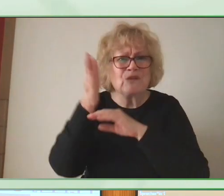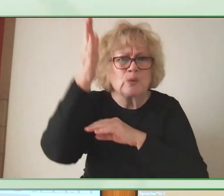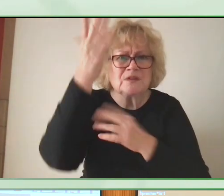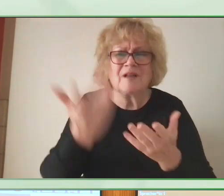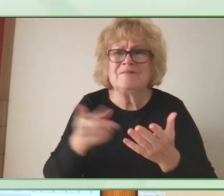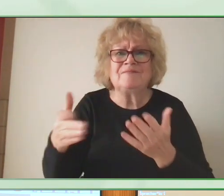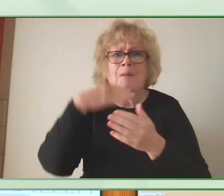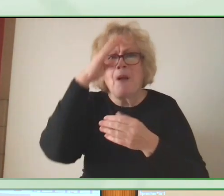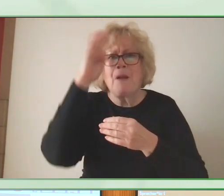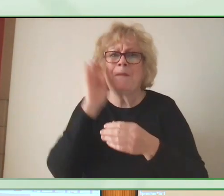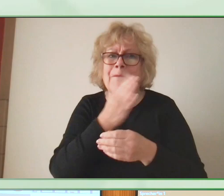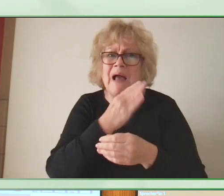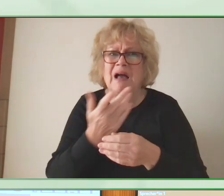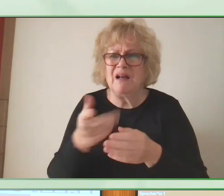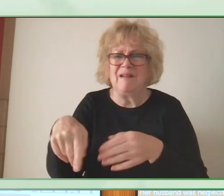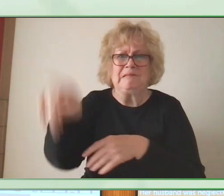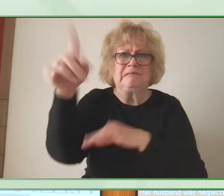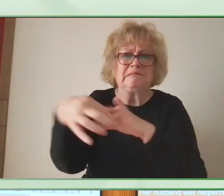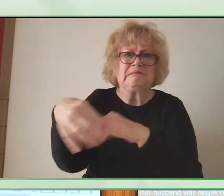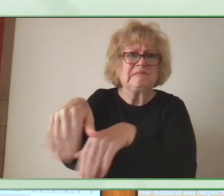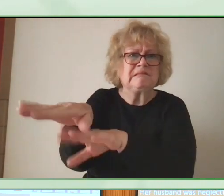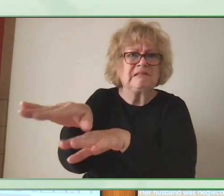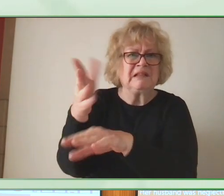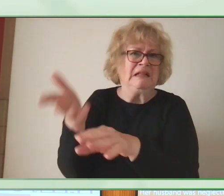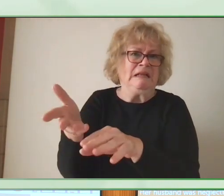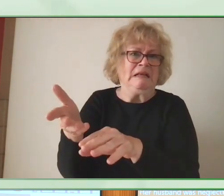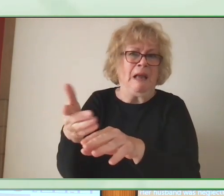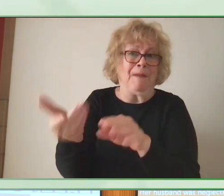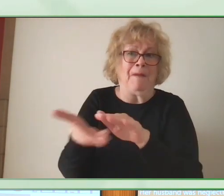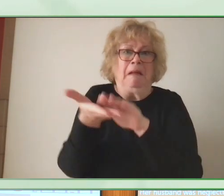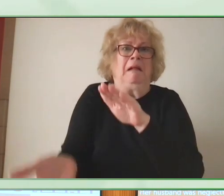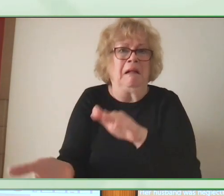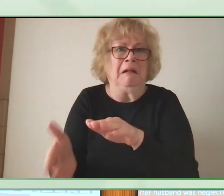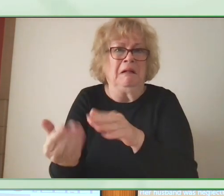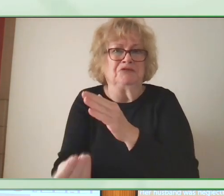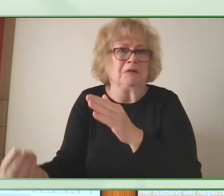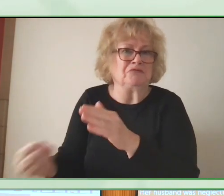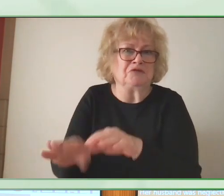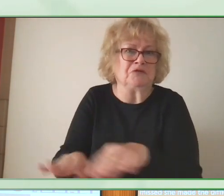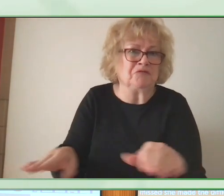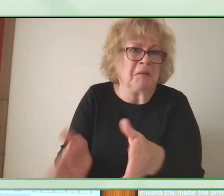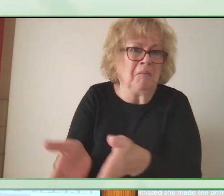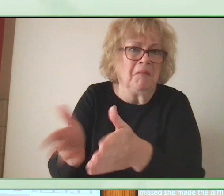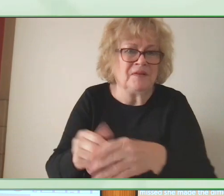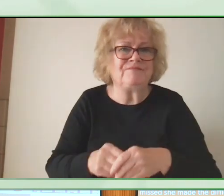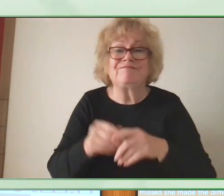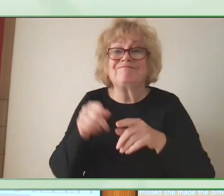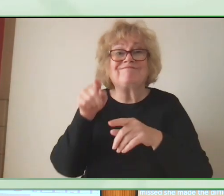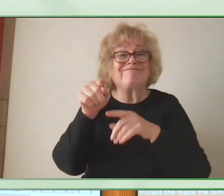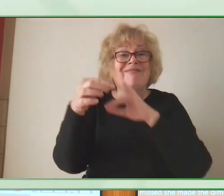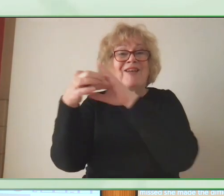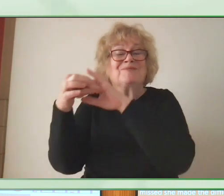to leave her family in the village for Conakry, the capital city, with her daughter, resorting to begging to feed herself and her